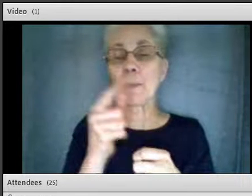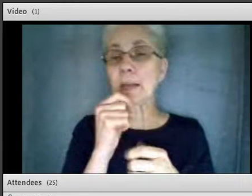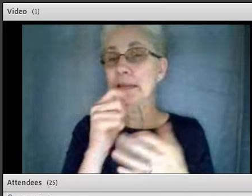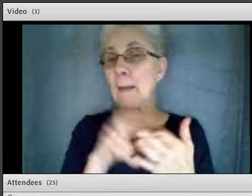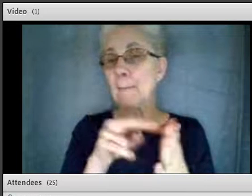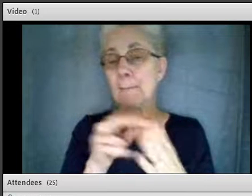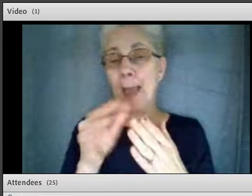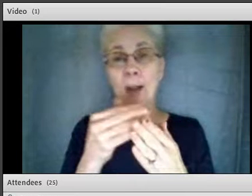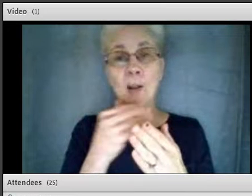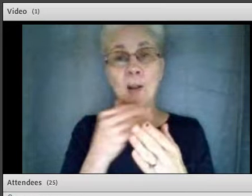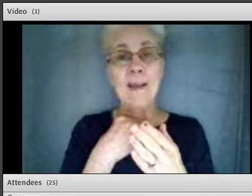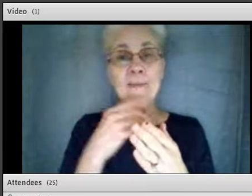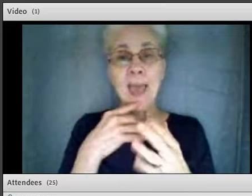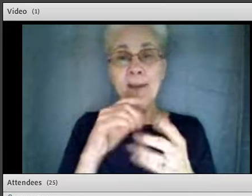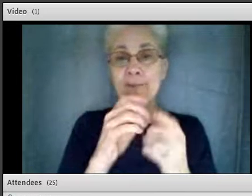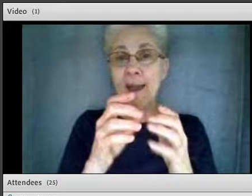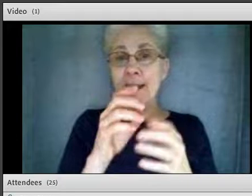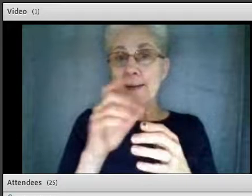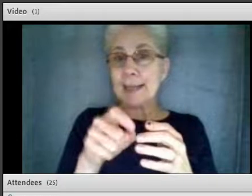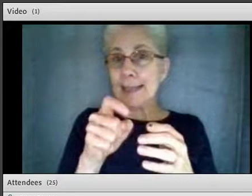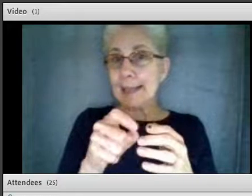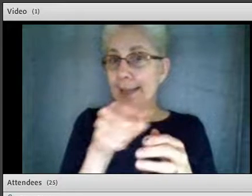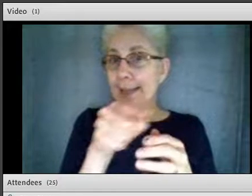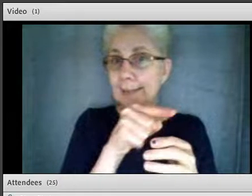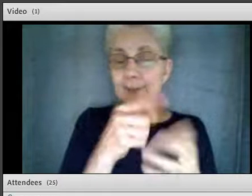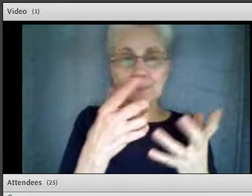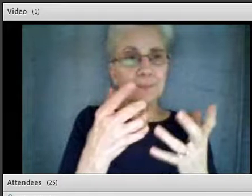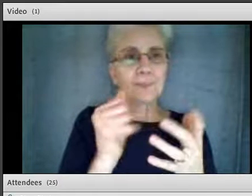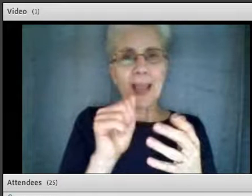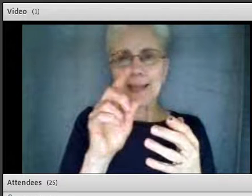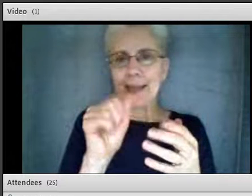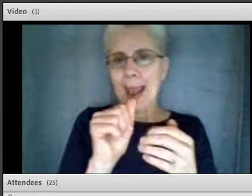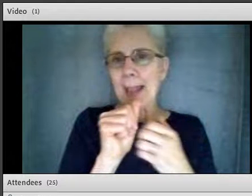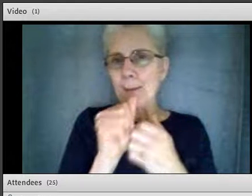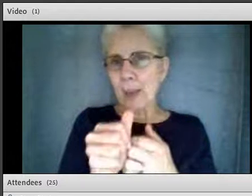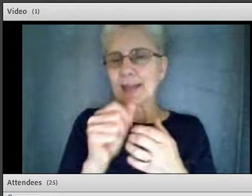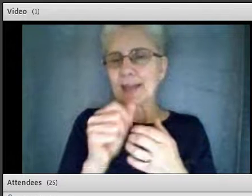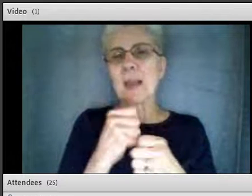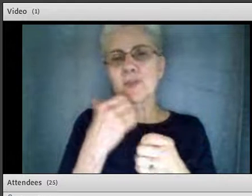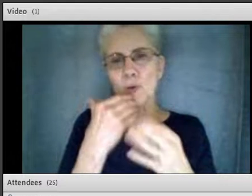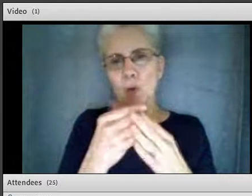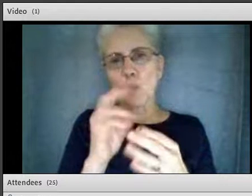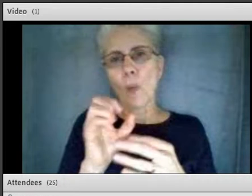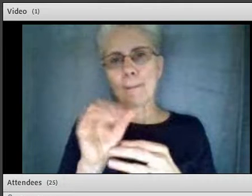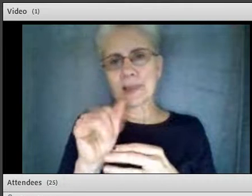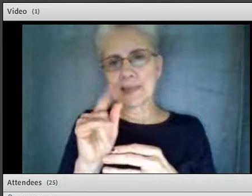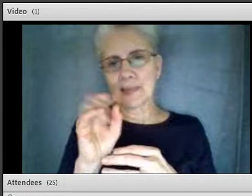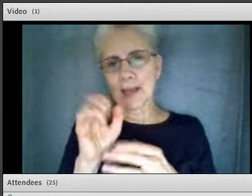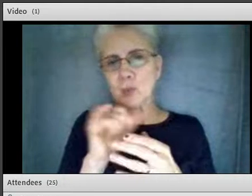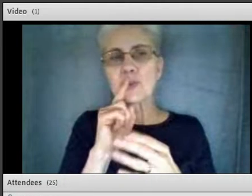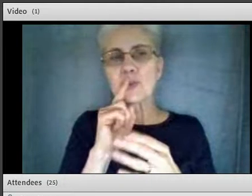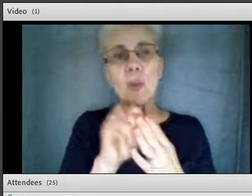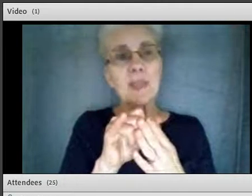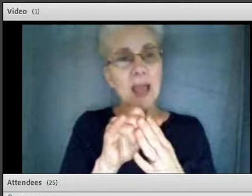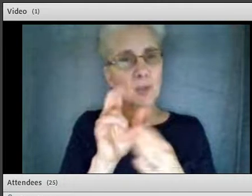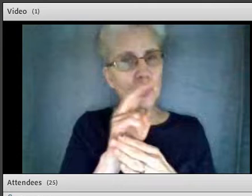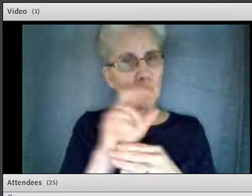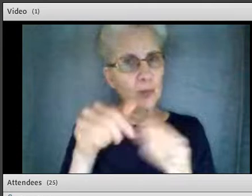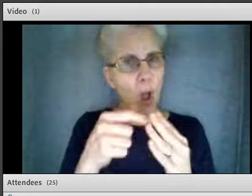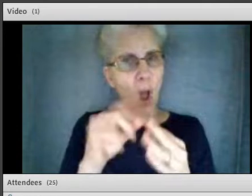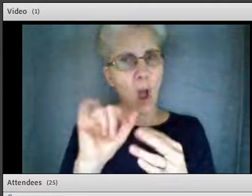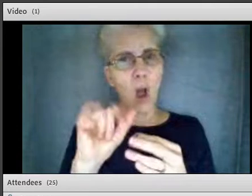need. ADA compliance makes for a good website. So you want to make sure you use alt tags, which are an